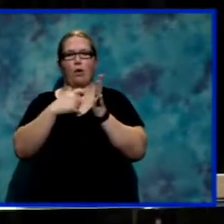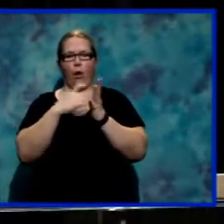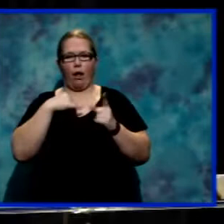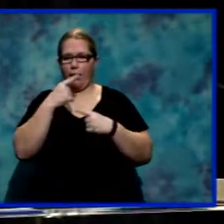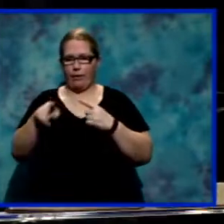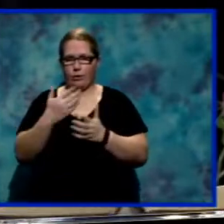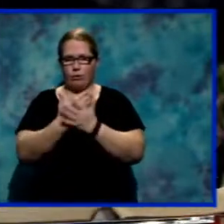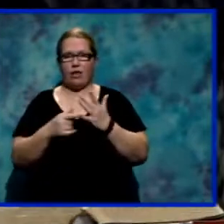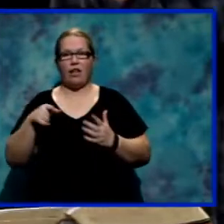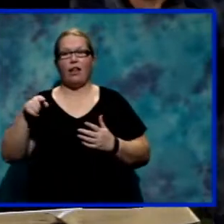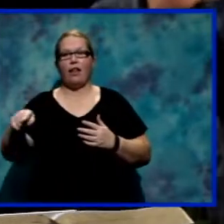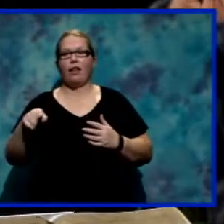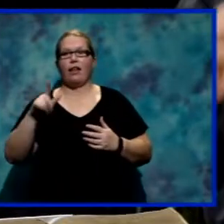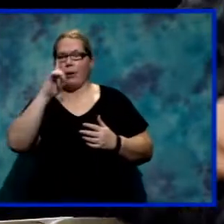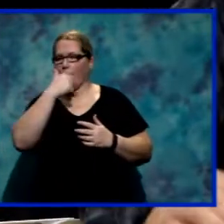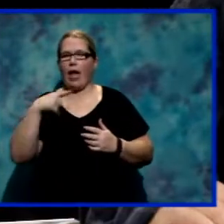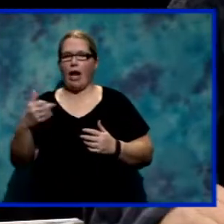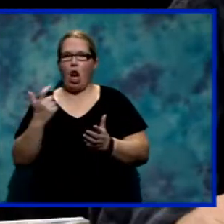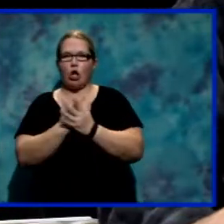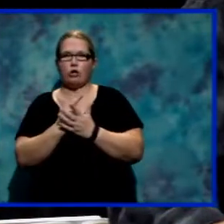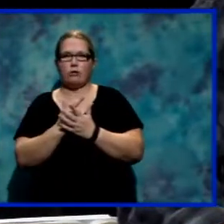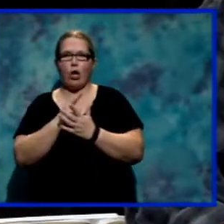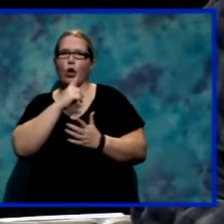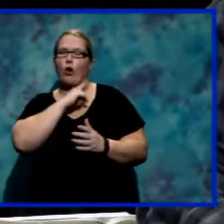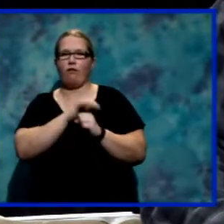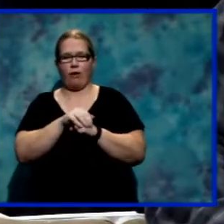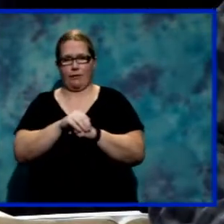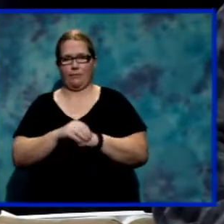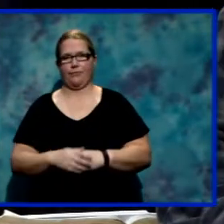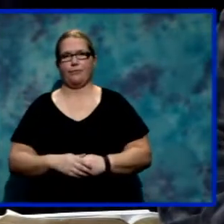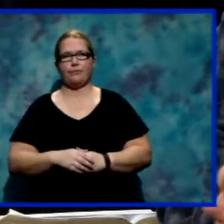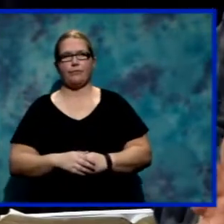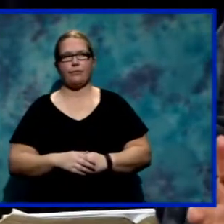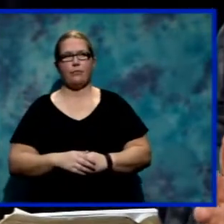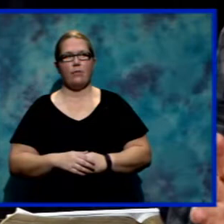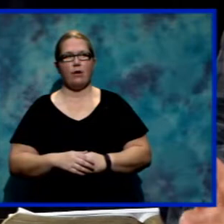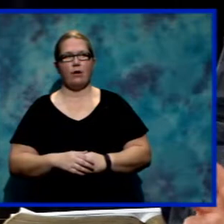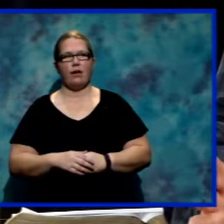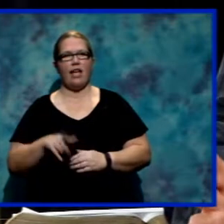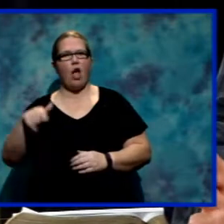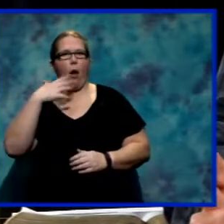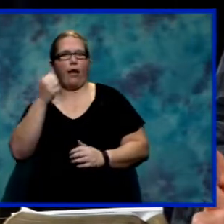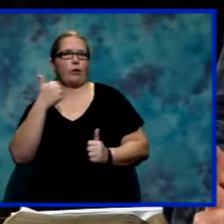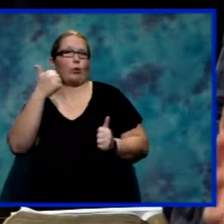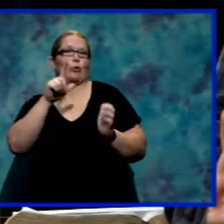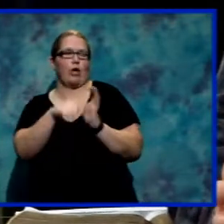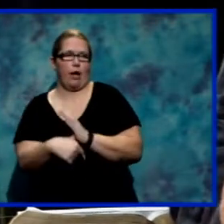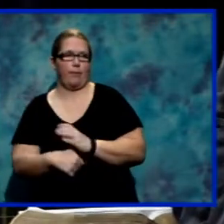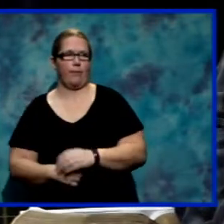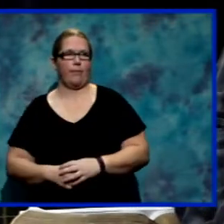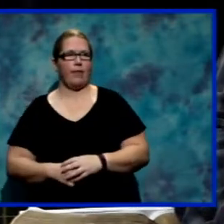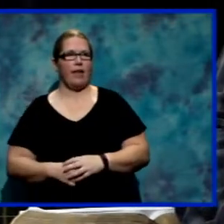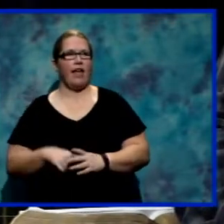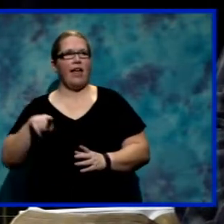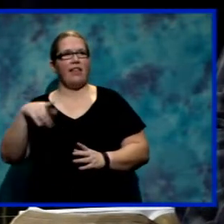And he had a lot of girlfriends and he really played the field. And he had, in what the world would say, a good time. And then he has a